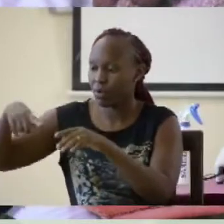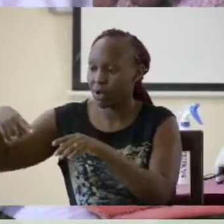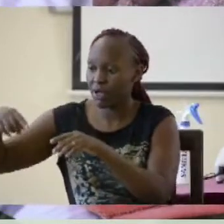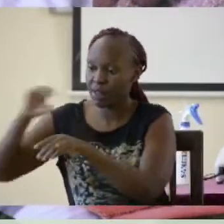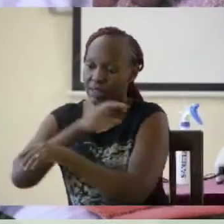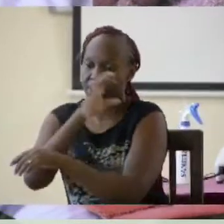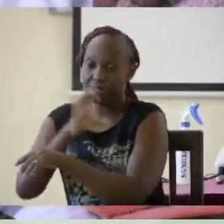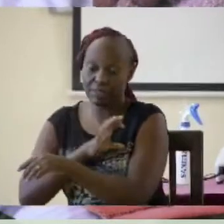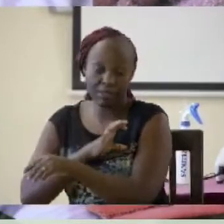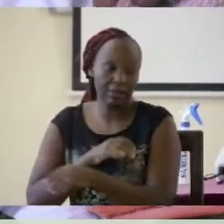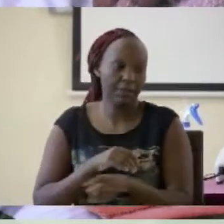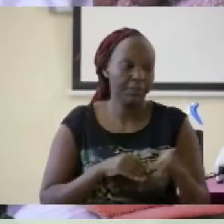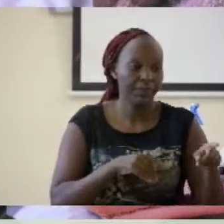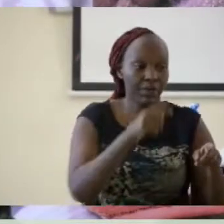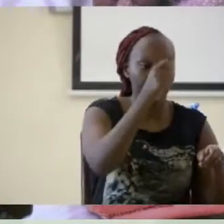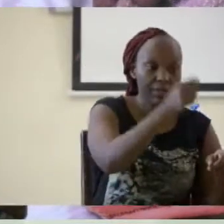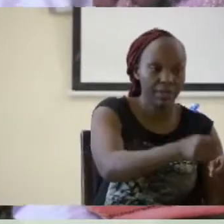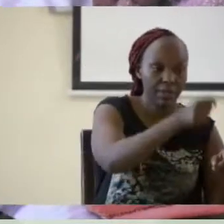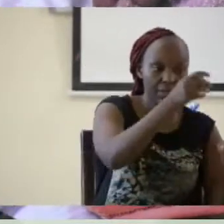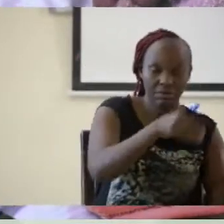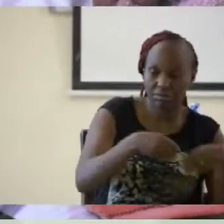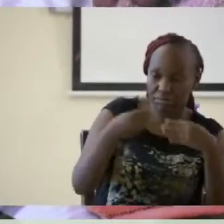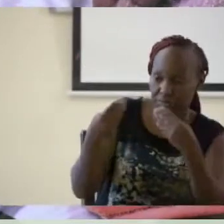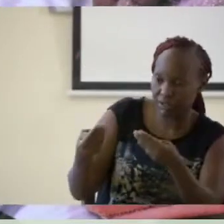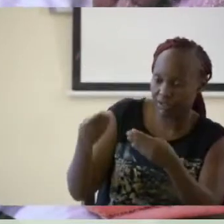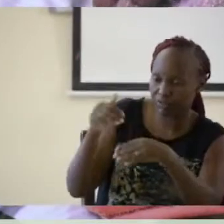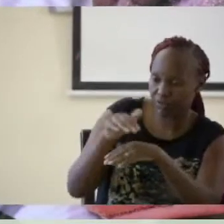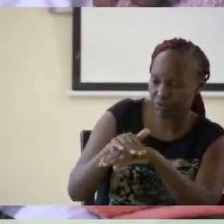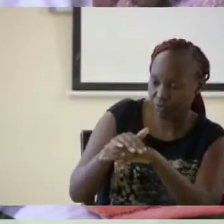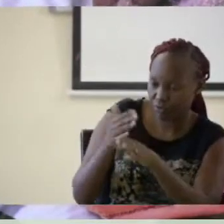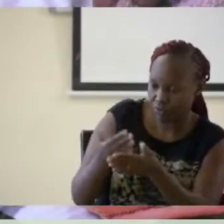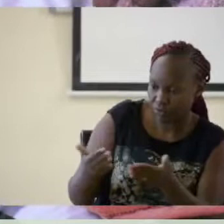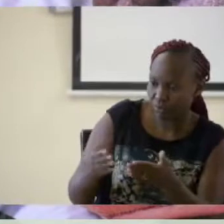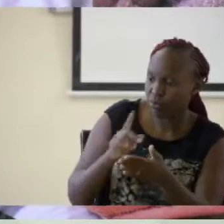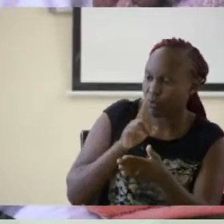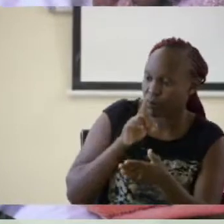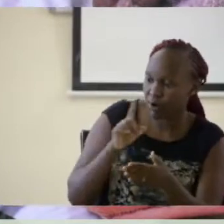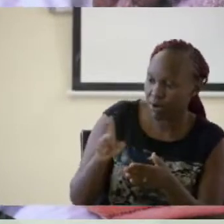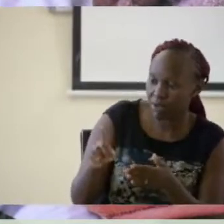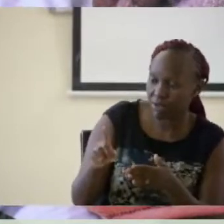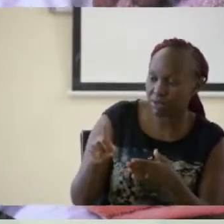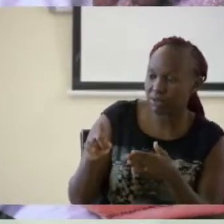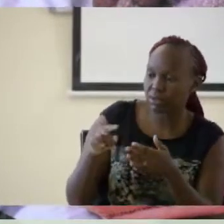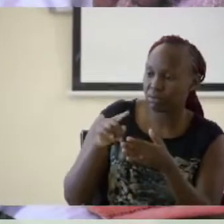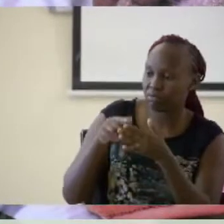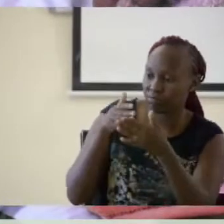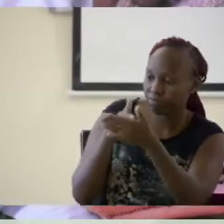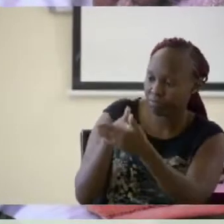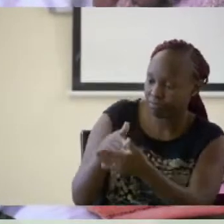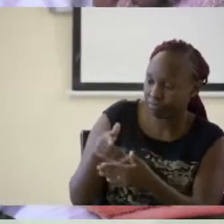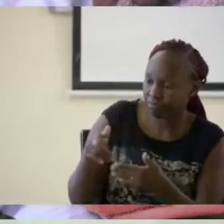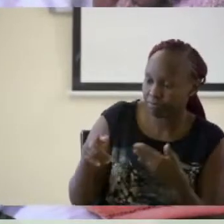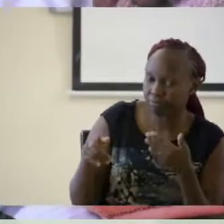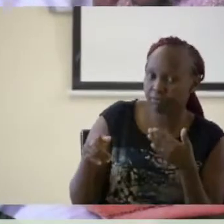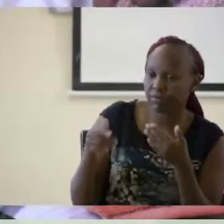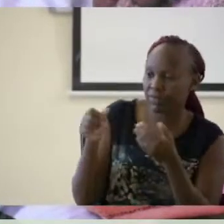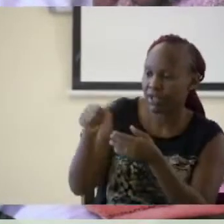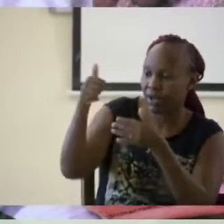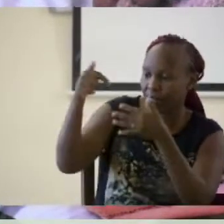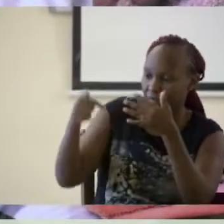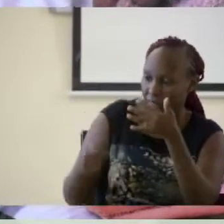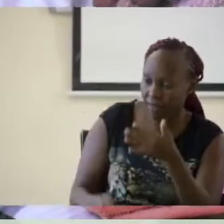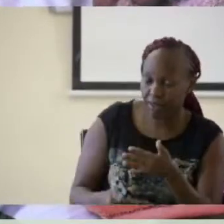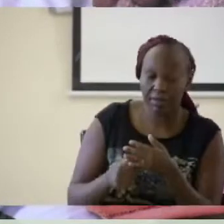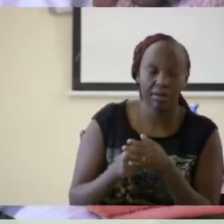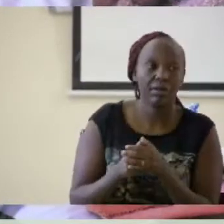the judges give goods. The goods they give are orders, injunctions, and all those kind of